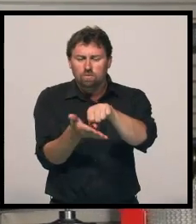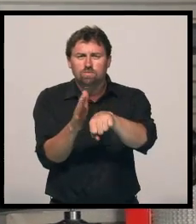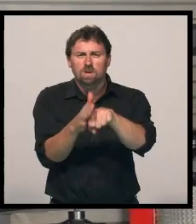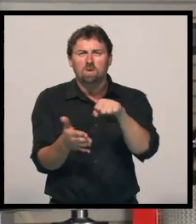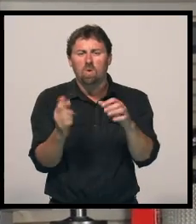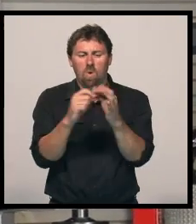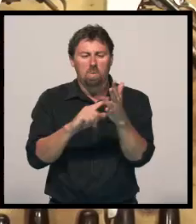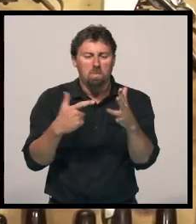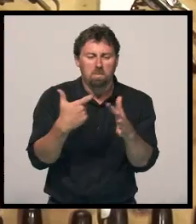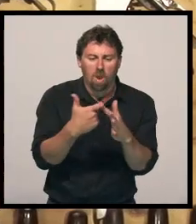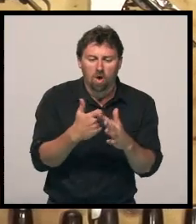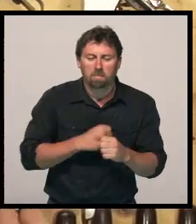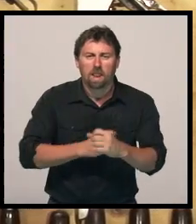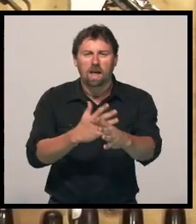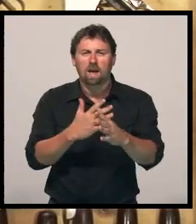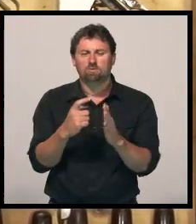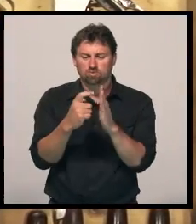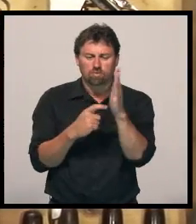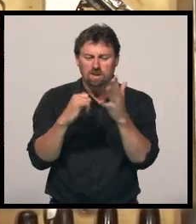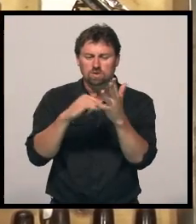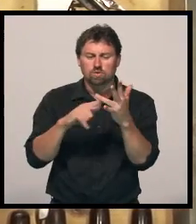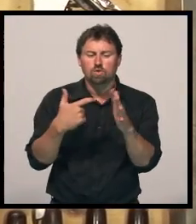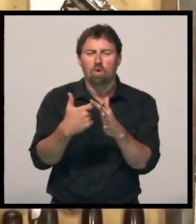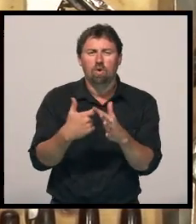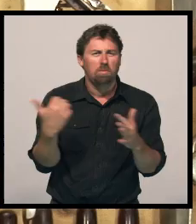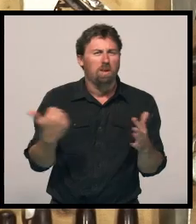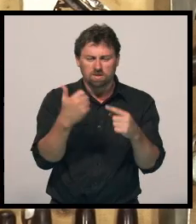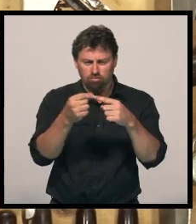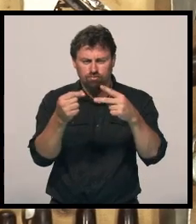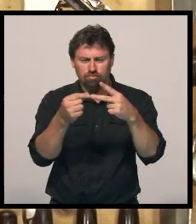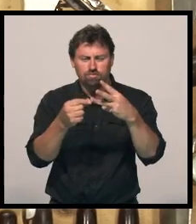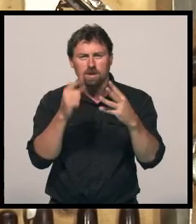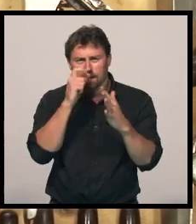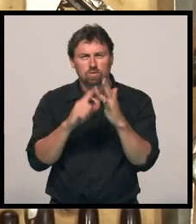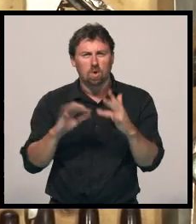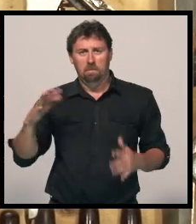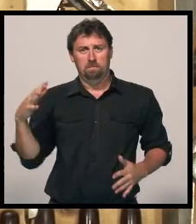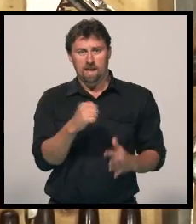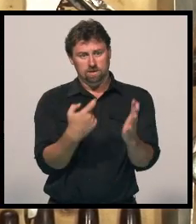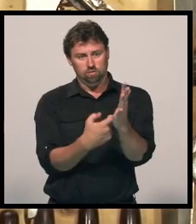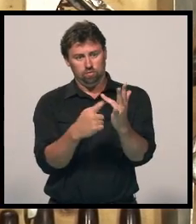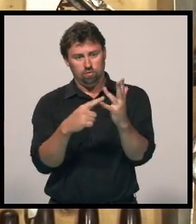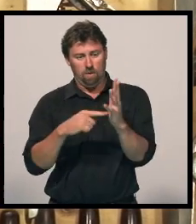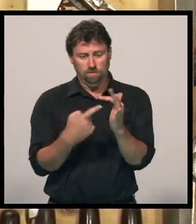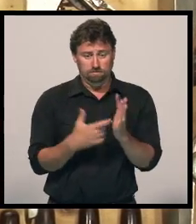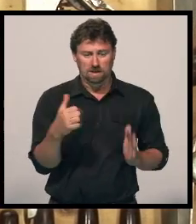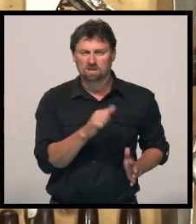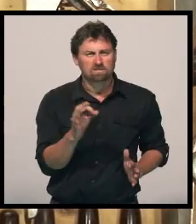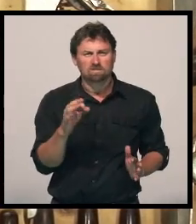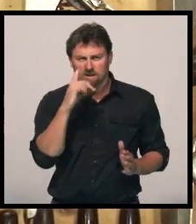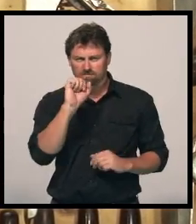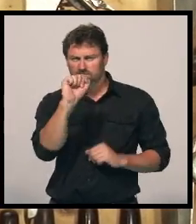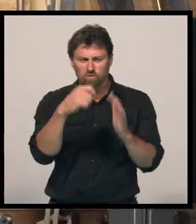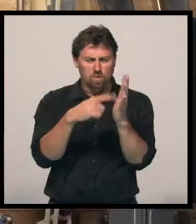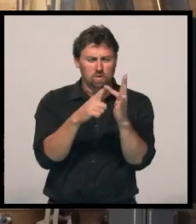get a scratch stock. So you're not just locked in with a router. You can do these panels with whatever tools you have available.